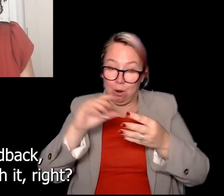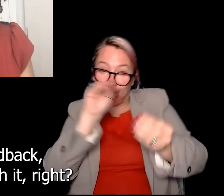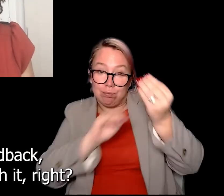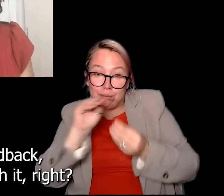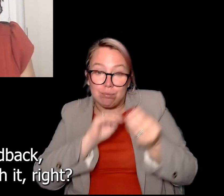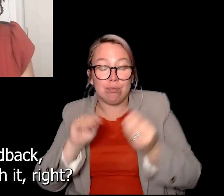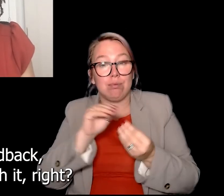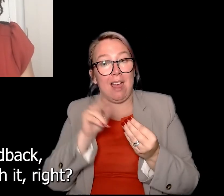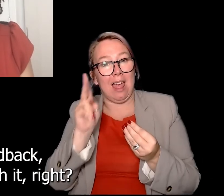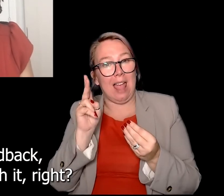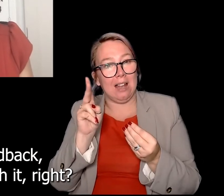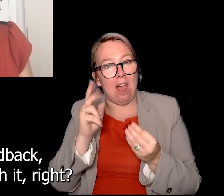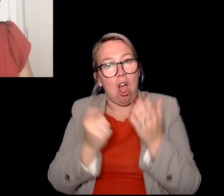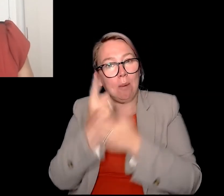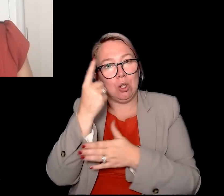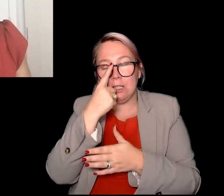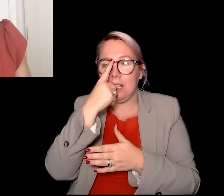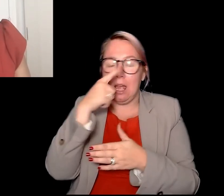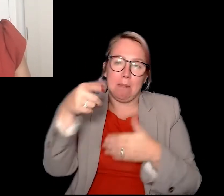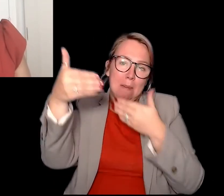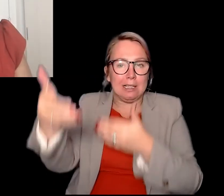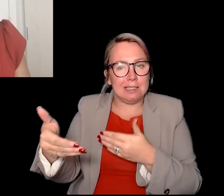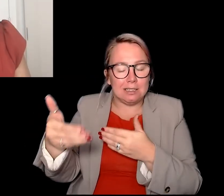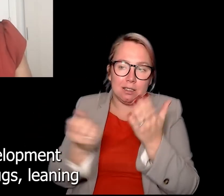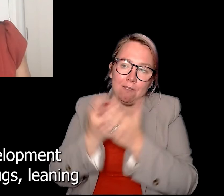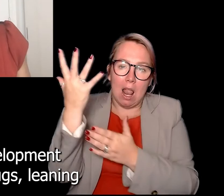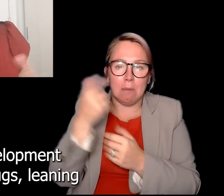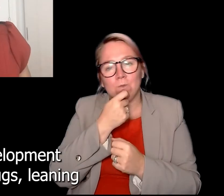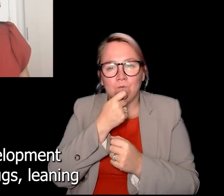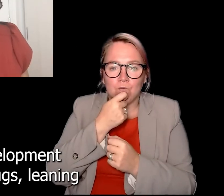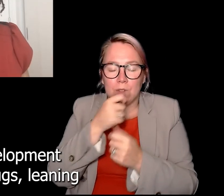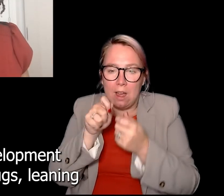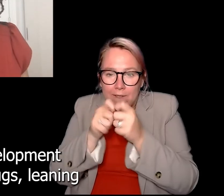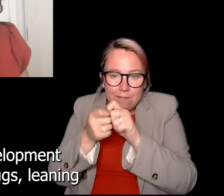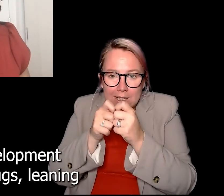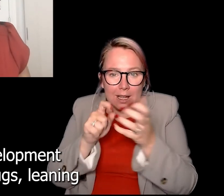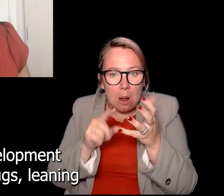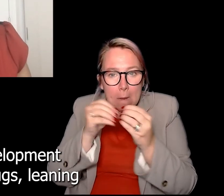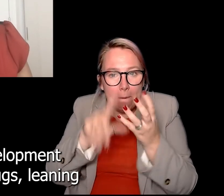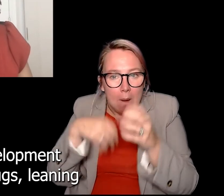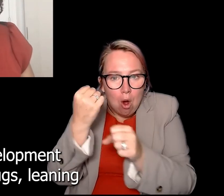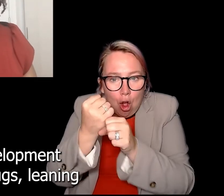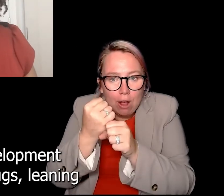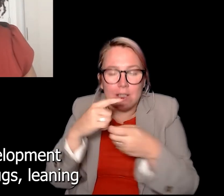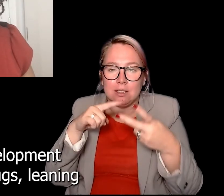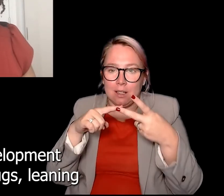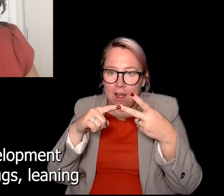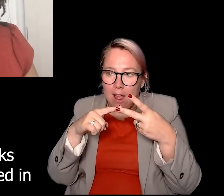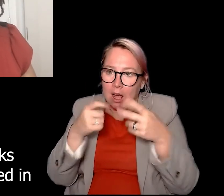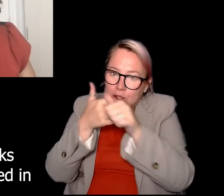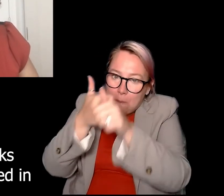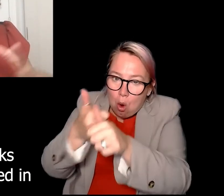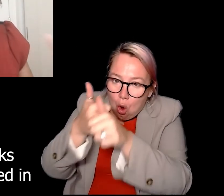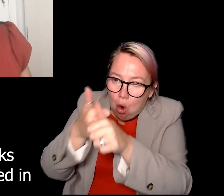that feedback, that you decide what to do with it, right? You can have an opportunity where, okay, there's a season of your development process where you are fixing bugs,